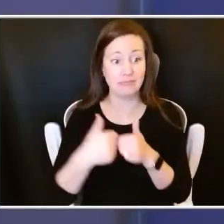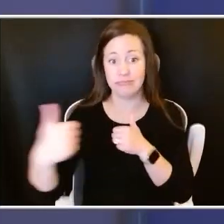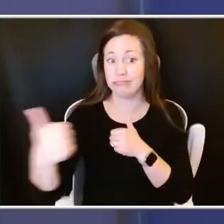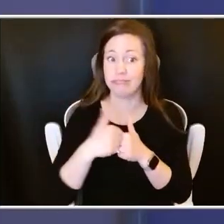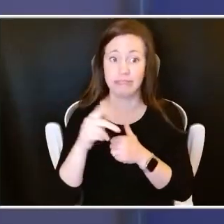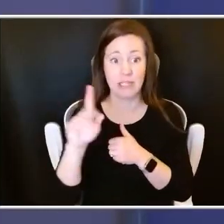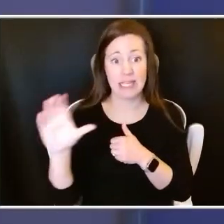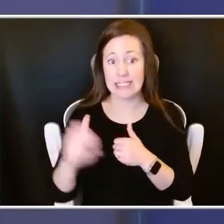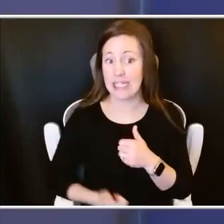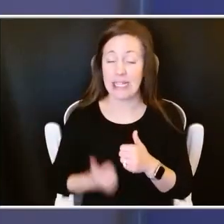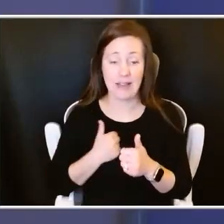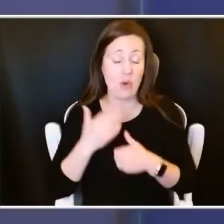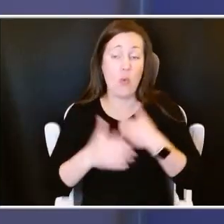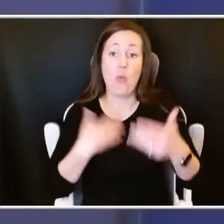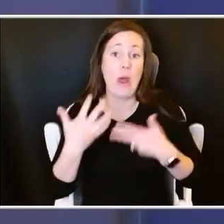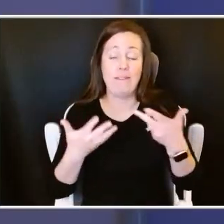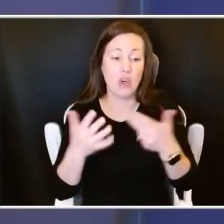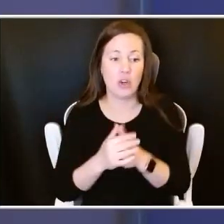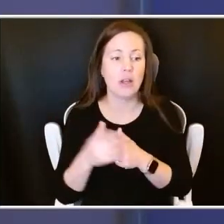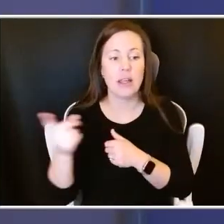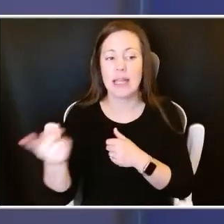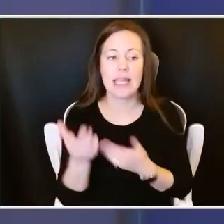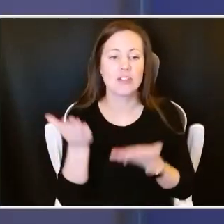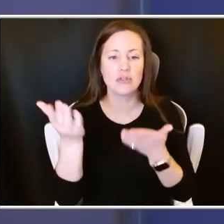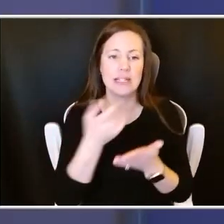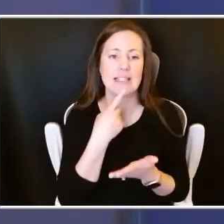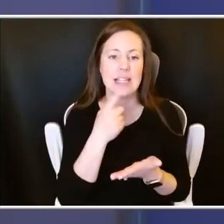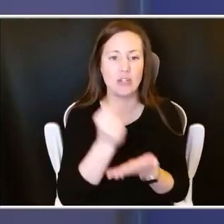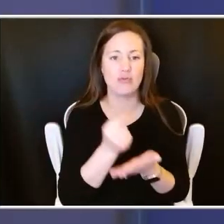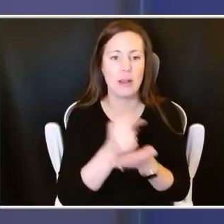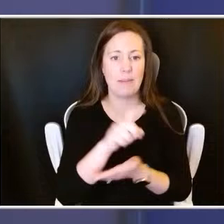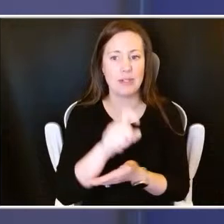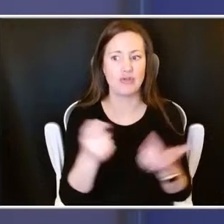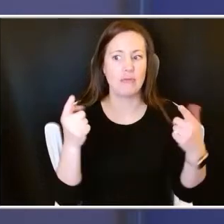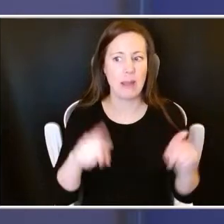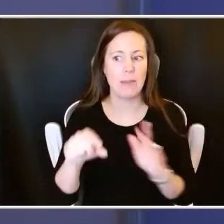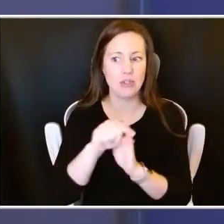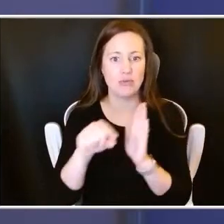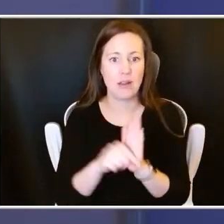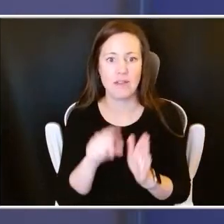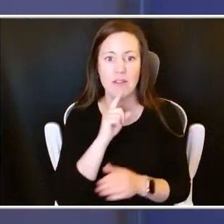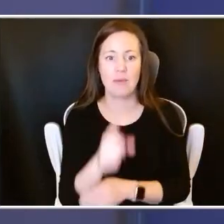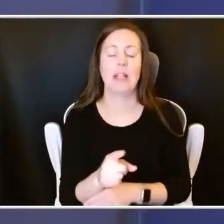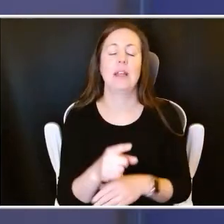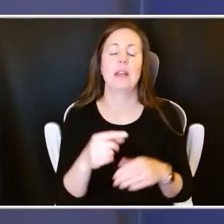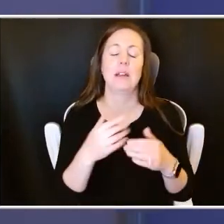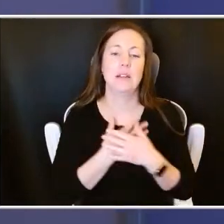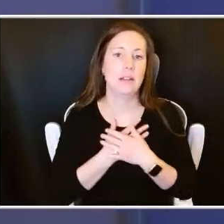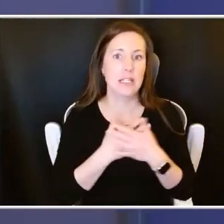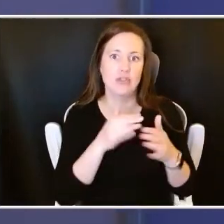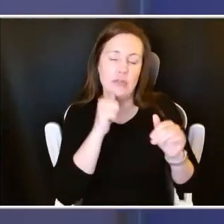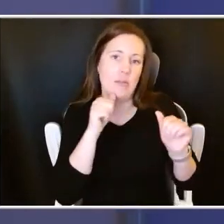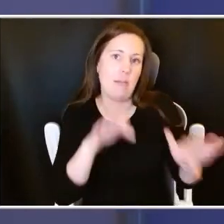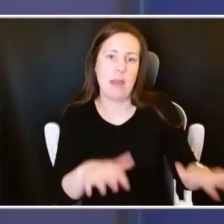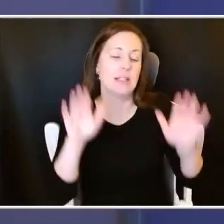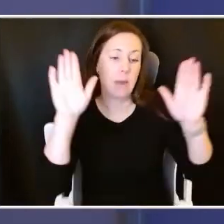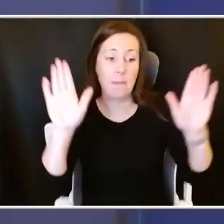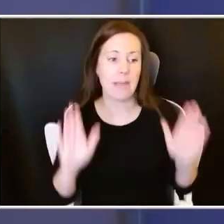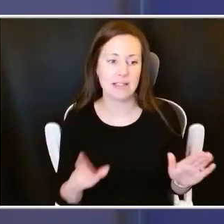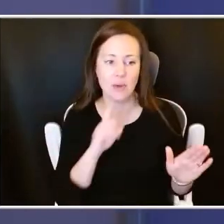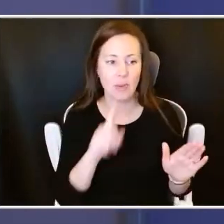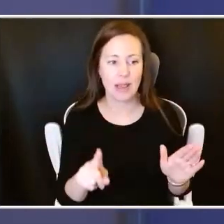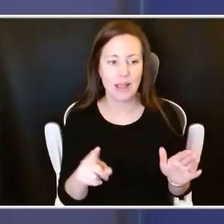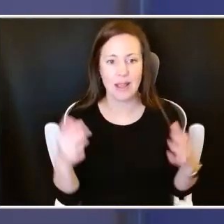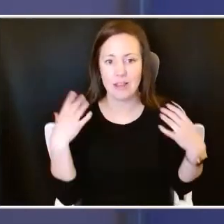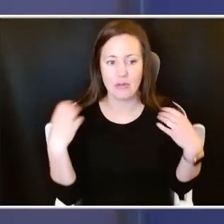whatever. And he suggested having my treatments done in Springfield, which has been a godsend. Just the recovery part,